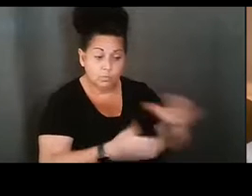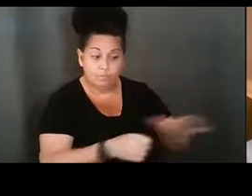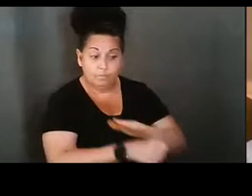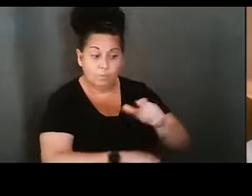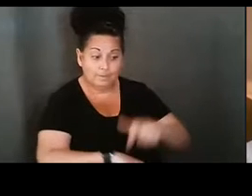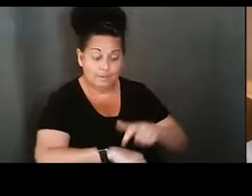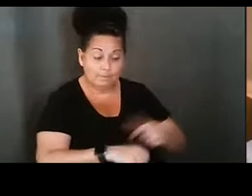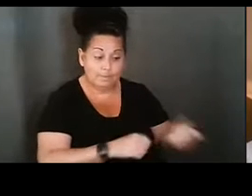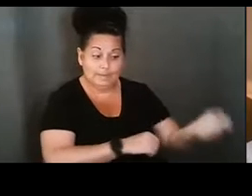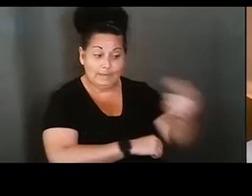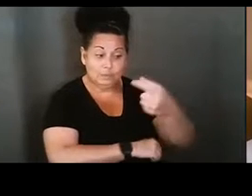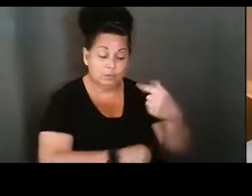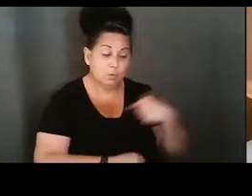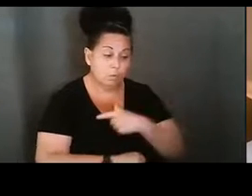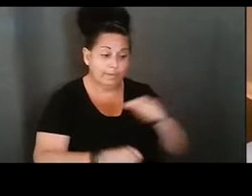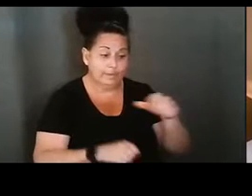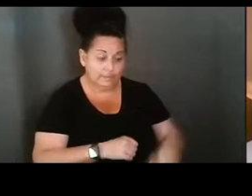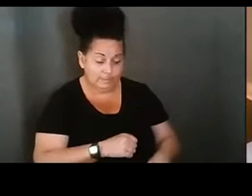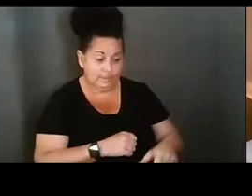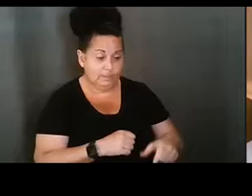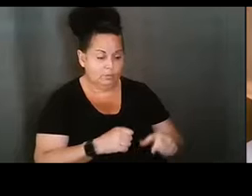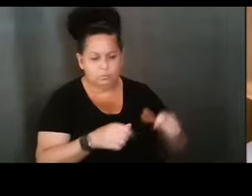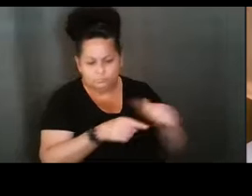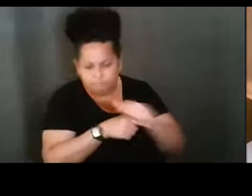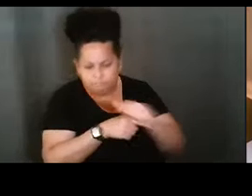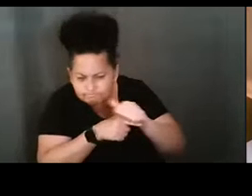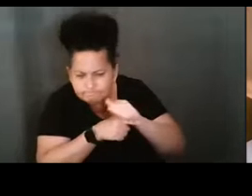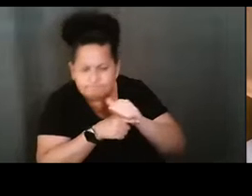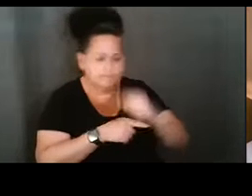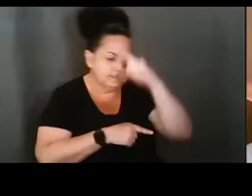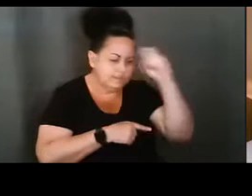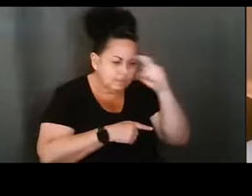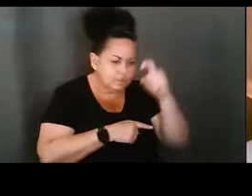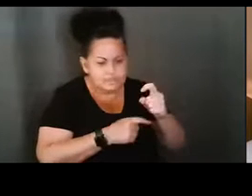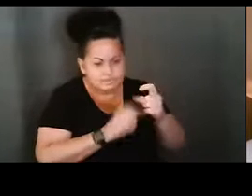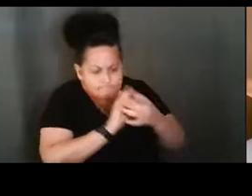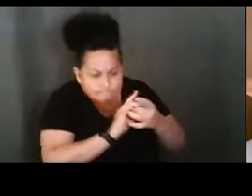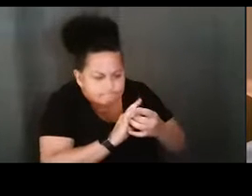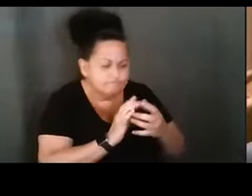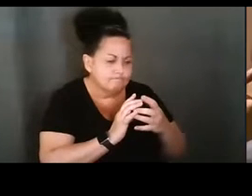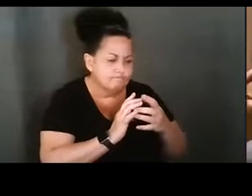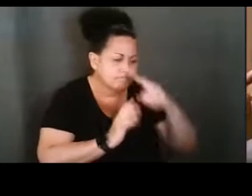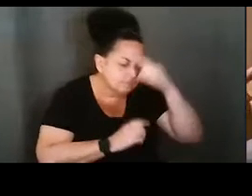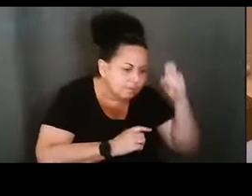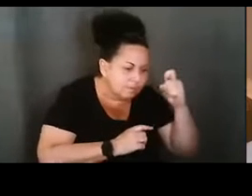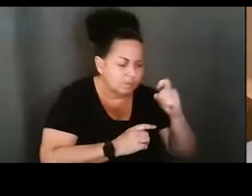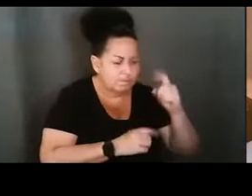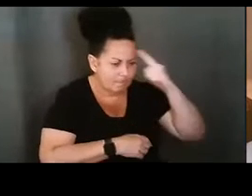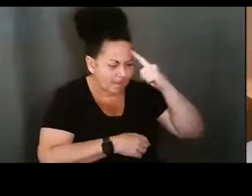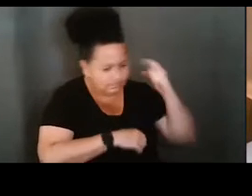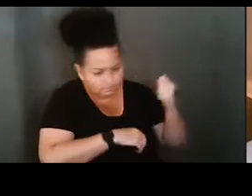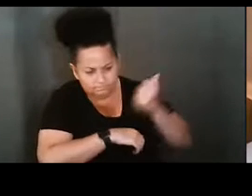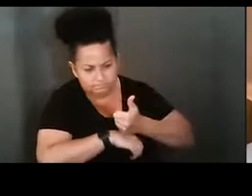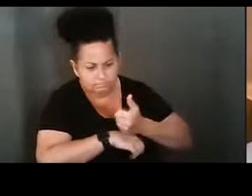year. And we need to do some things this summer. We need to work together this summer. We need to start getting our mindset right going